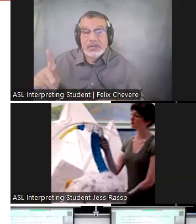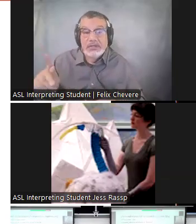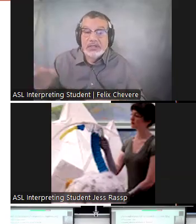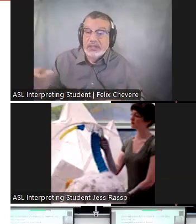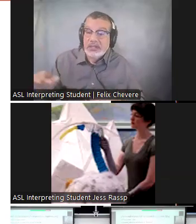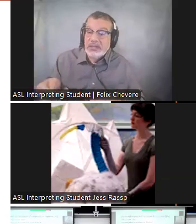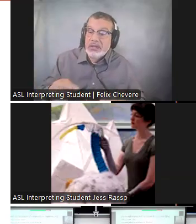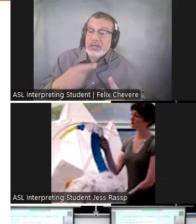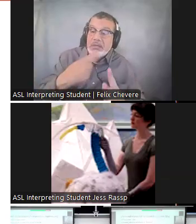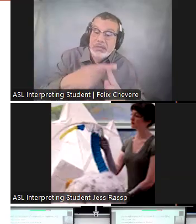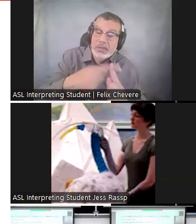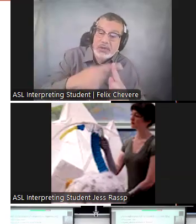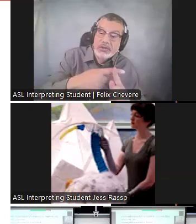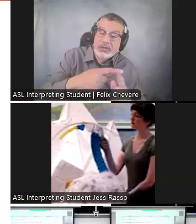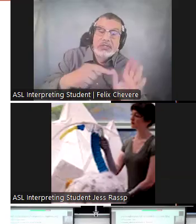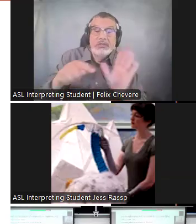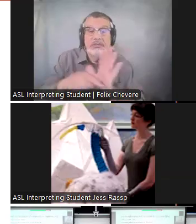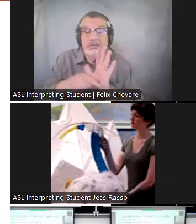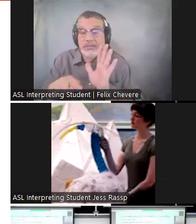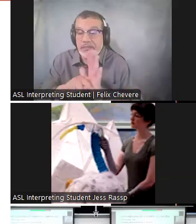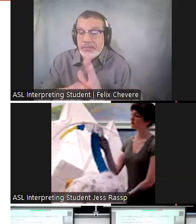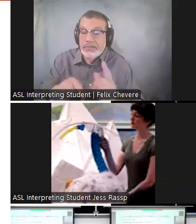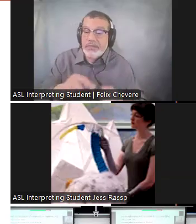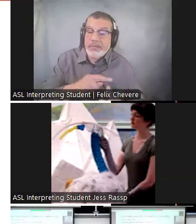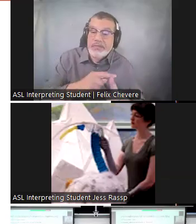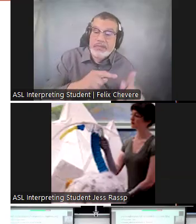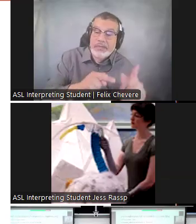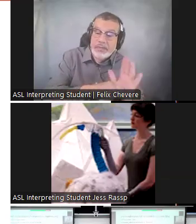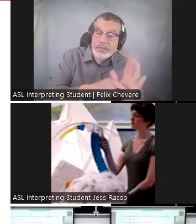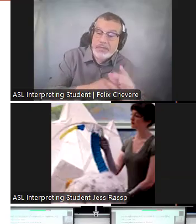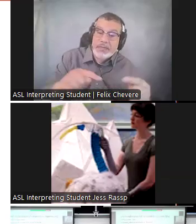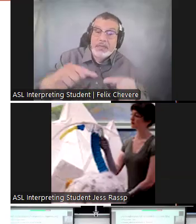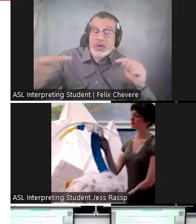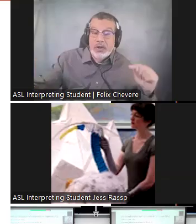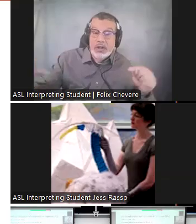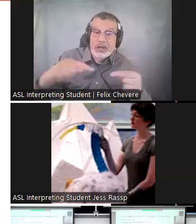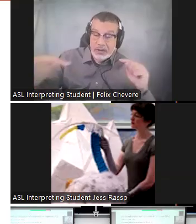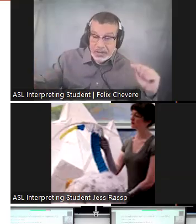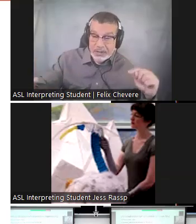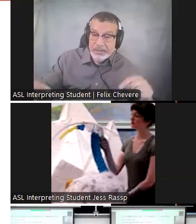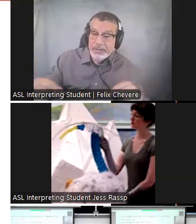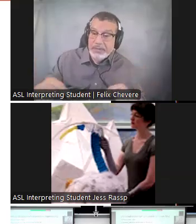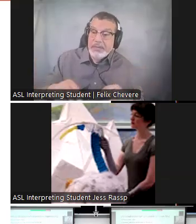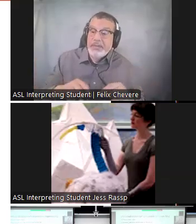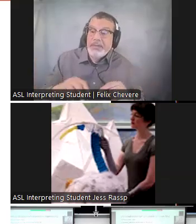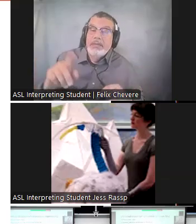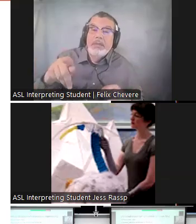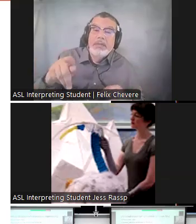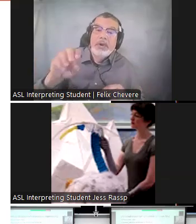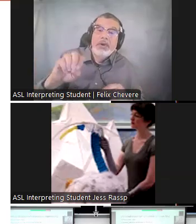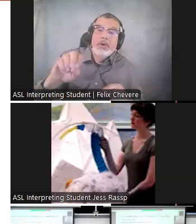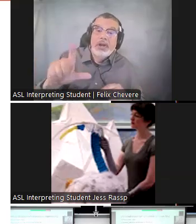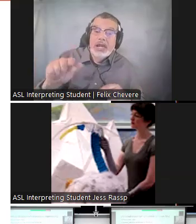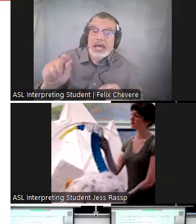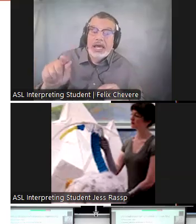That makes it polar. Good? All right. So there's a polarity, and what happens